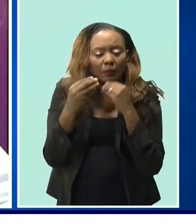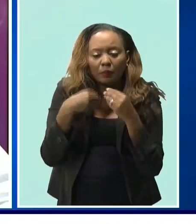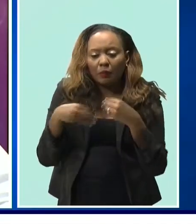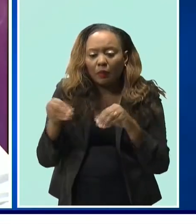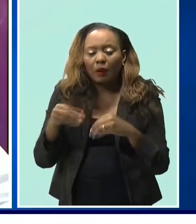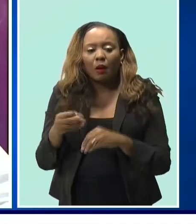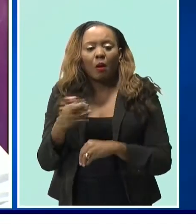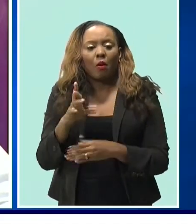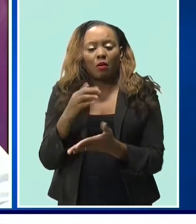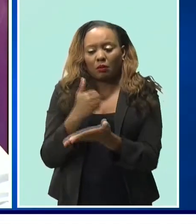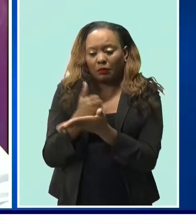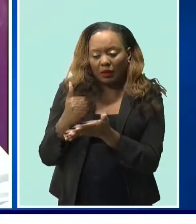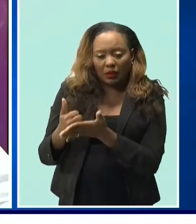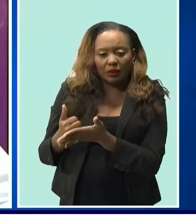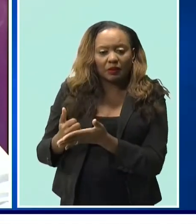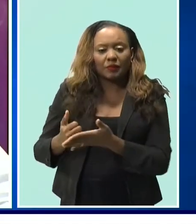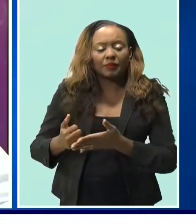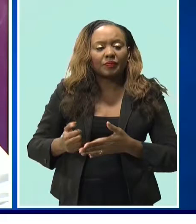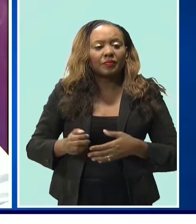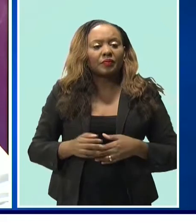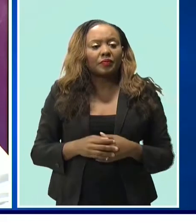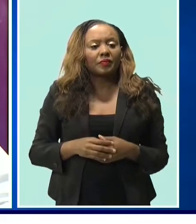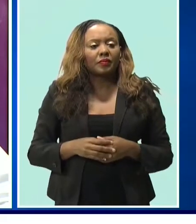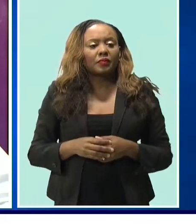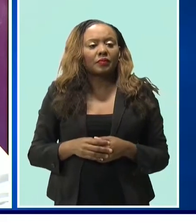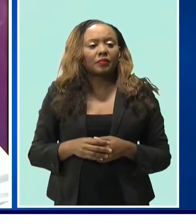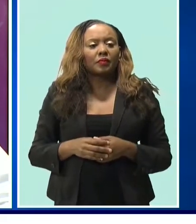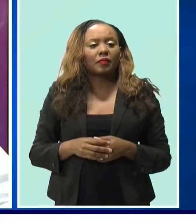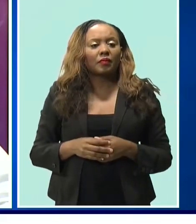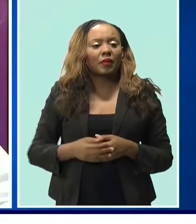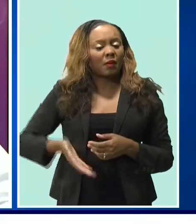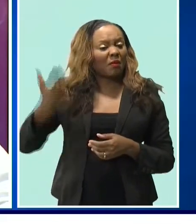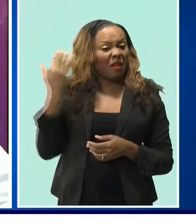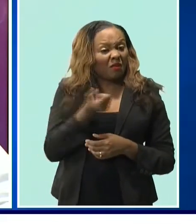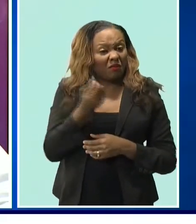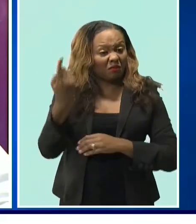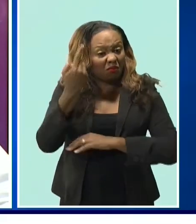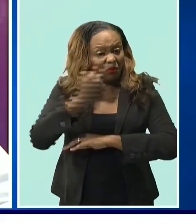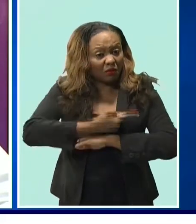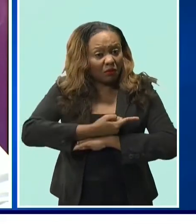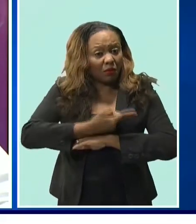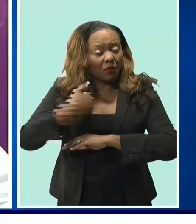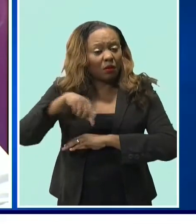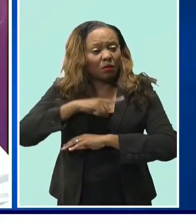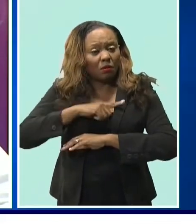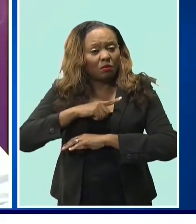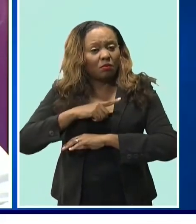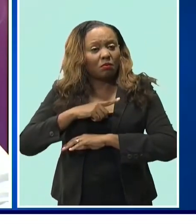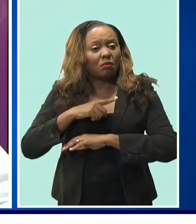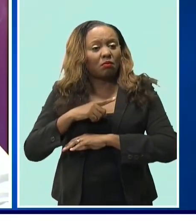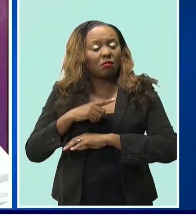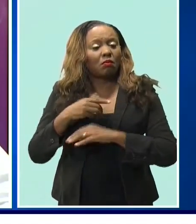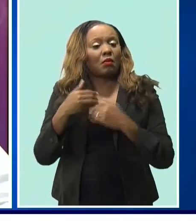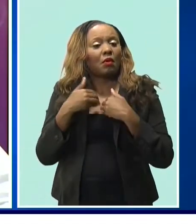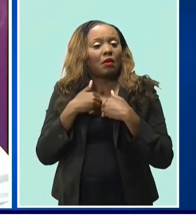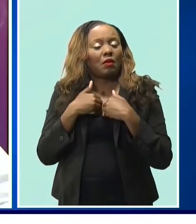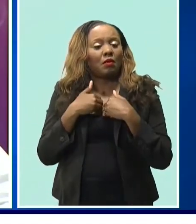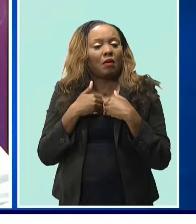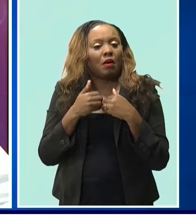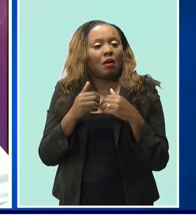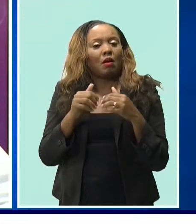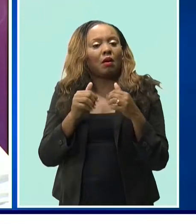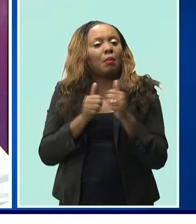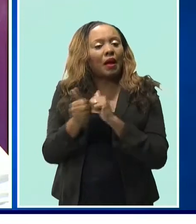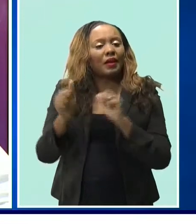banks. And just over the past couple of days, we've introduced a number of passes for persons who